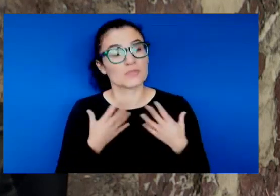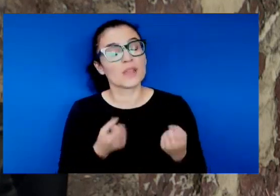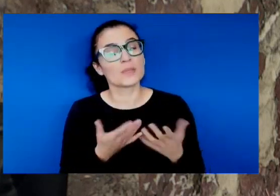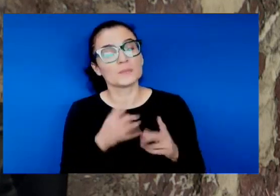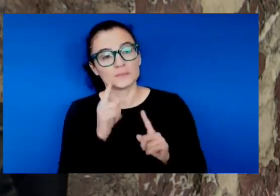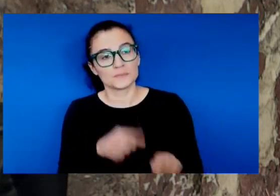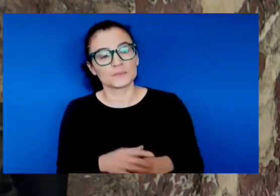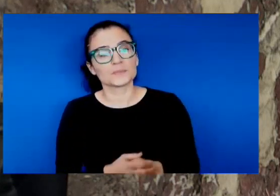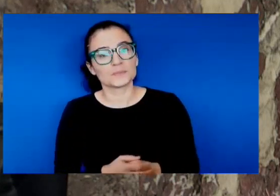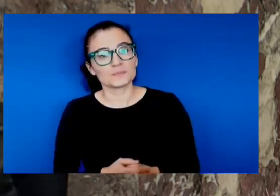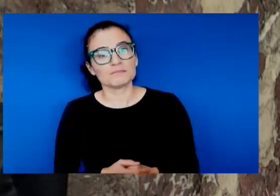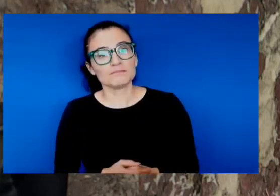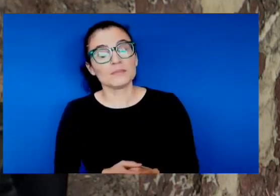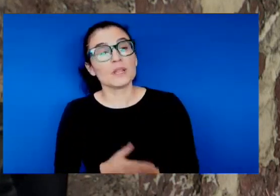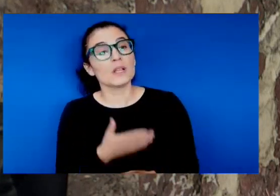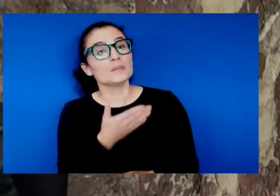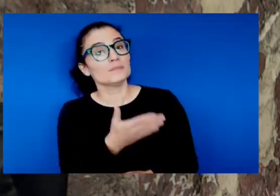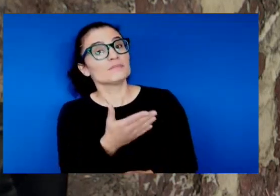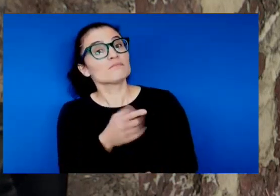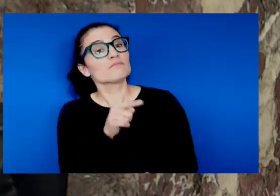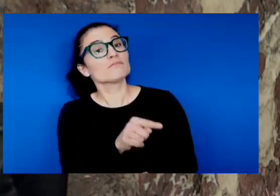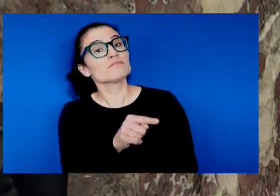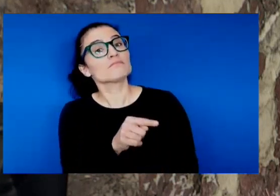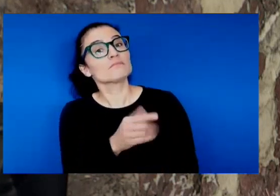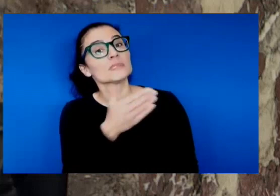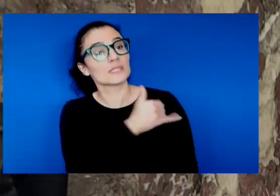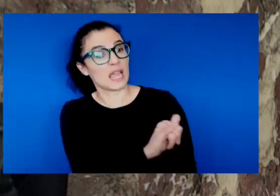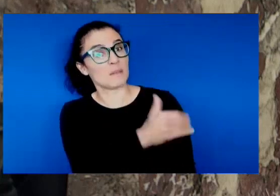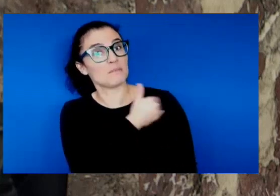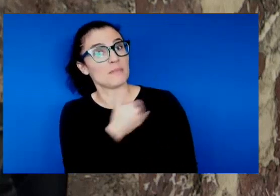he will in this case. We have